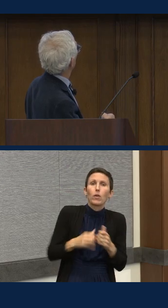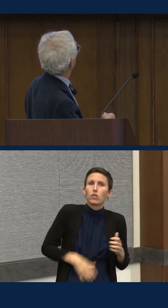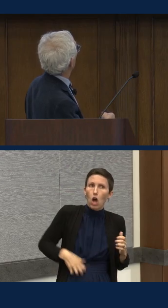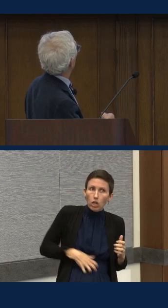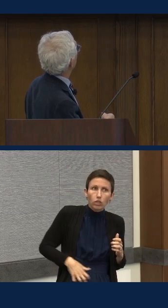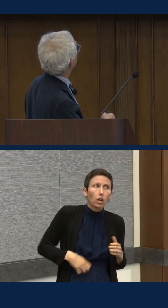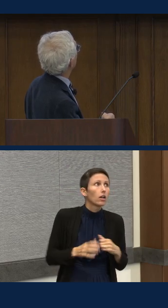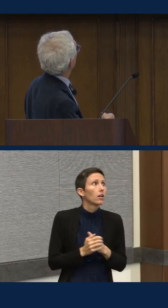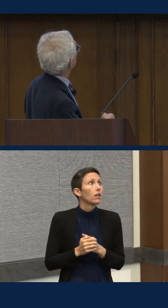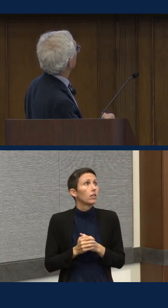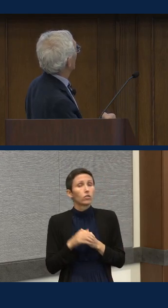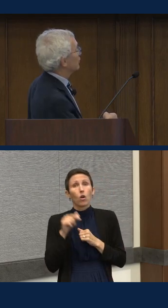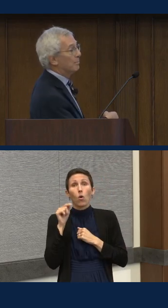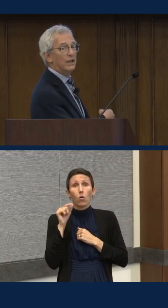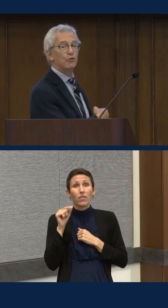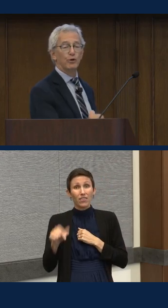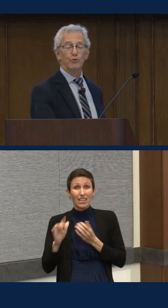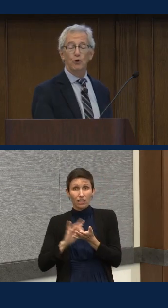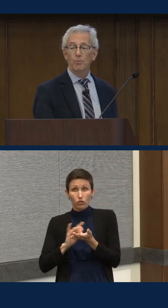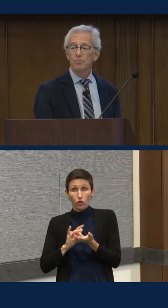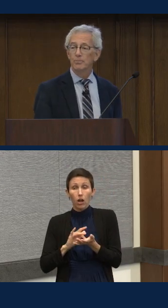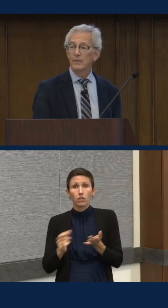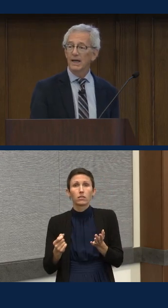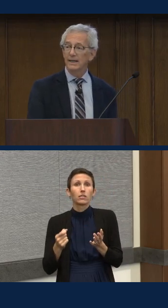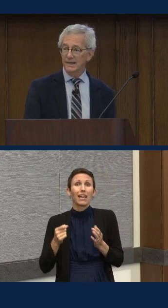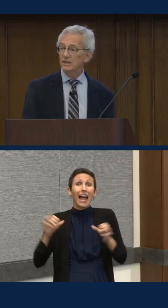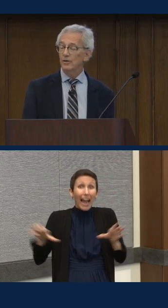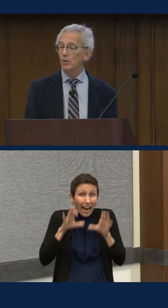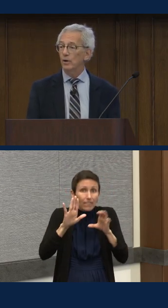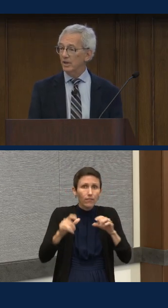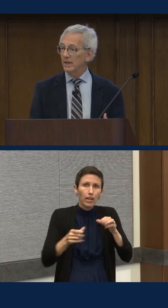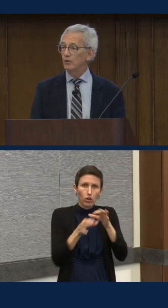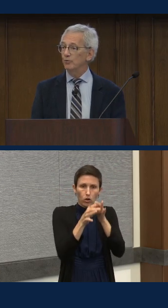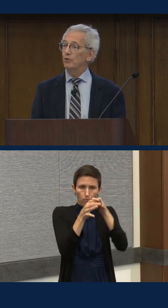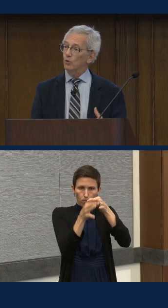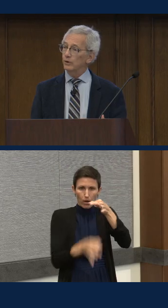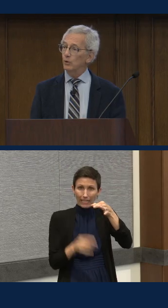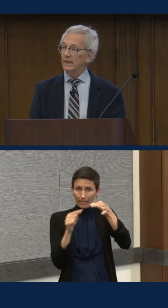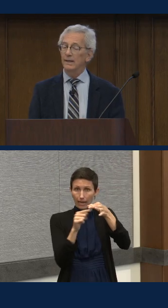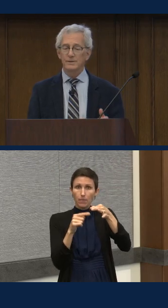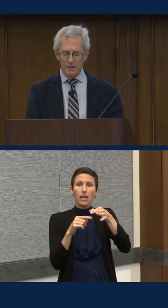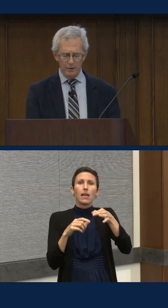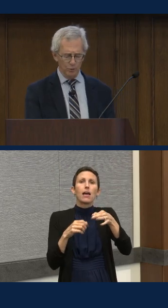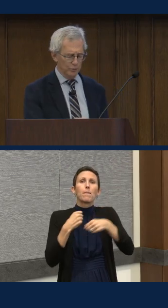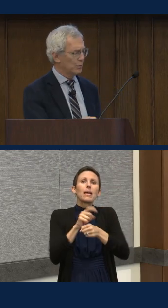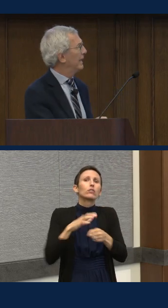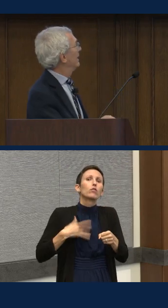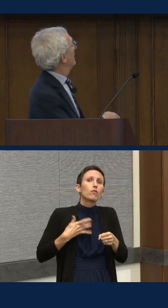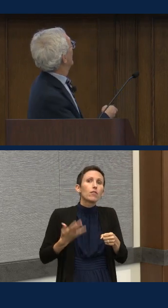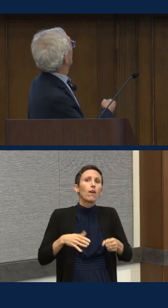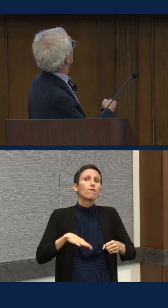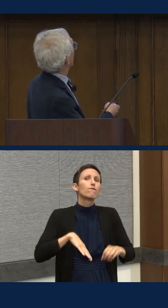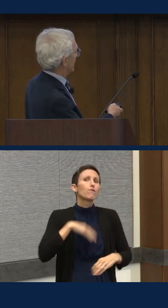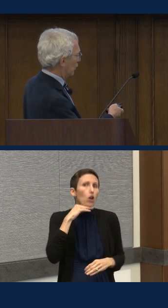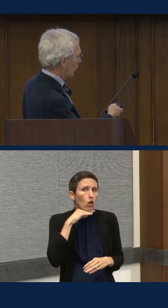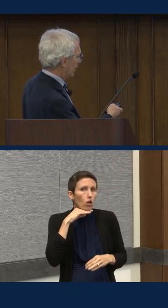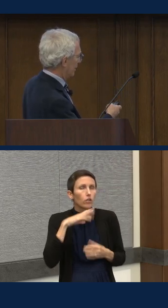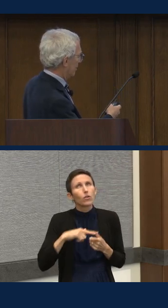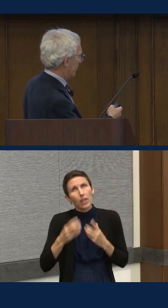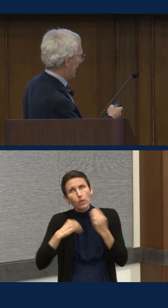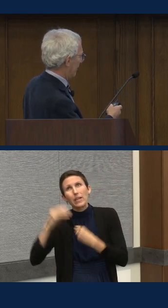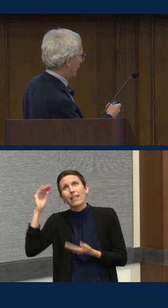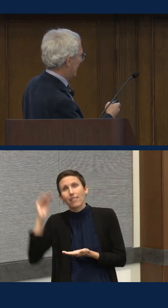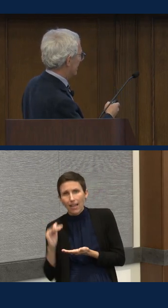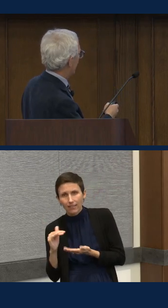the brainstem, to make you feel full. And that's how they work. They make you feel full, you eat less, and you lose weight. The